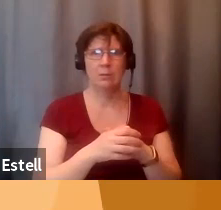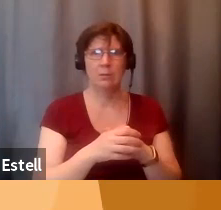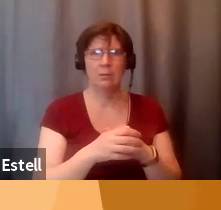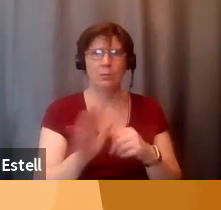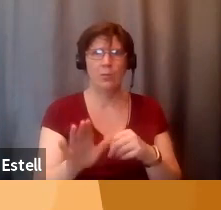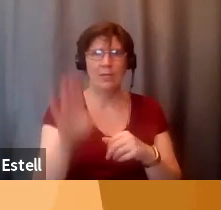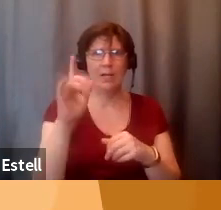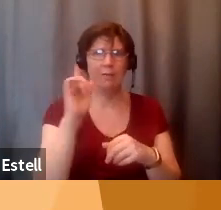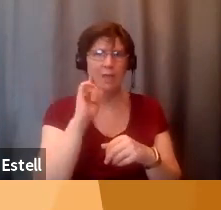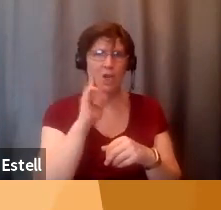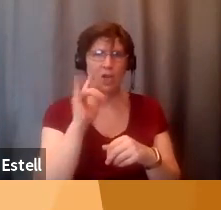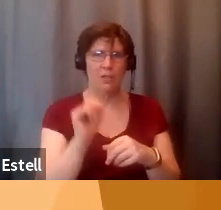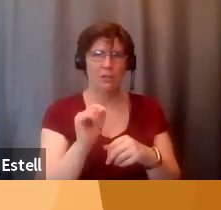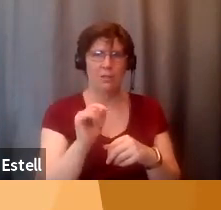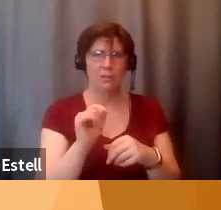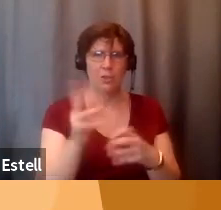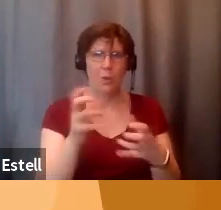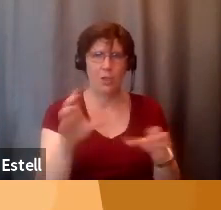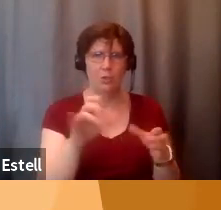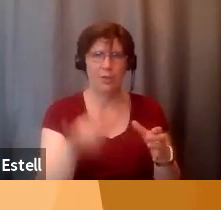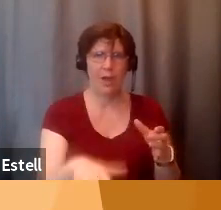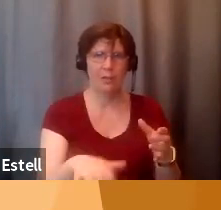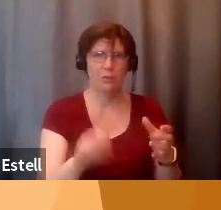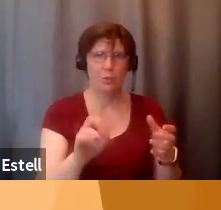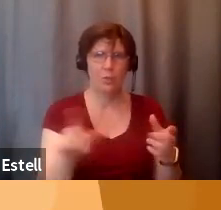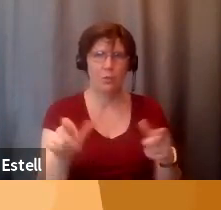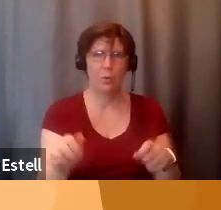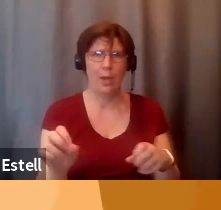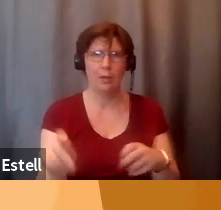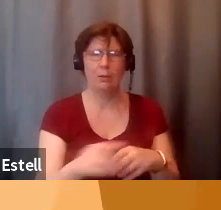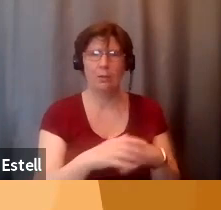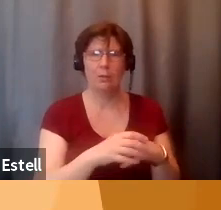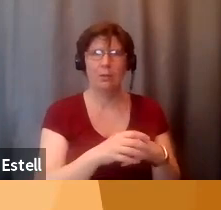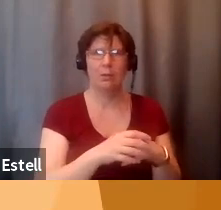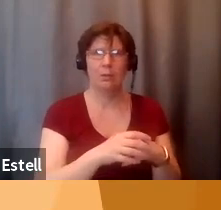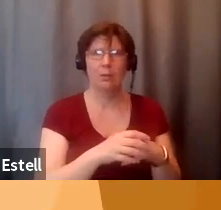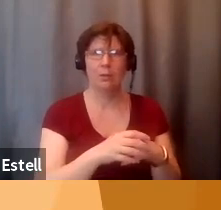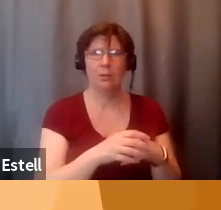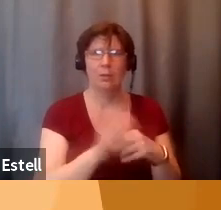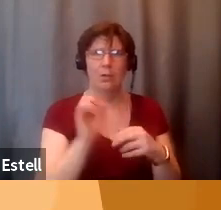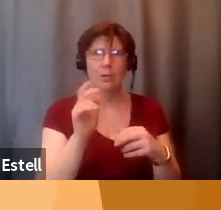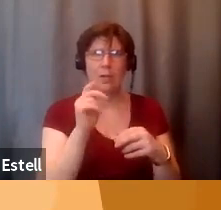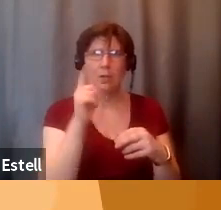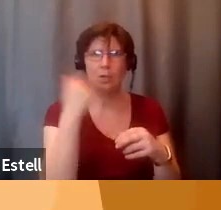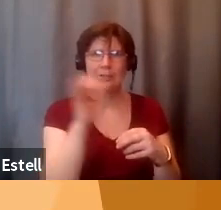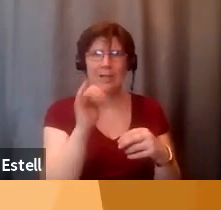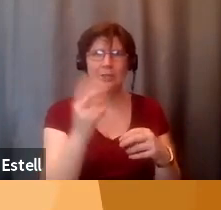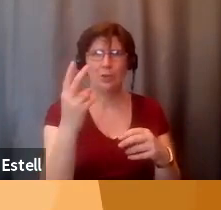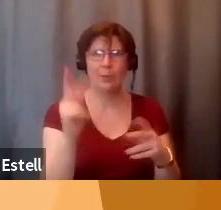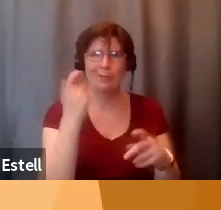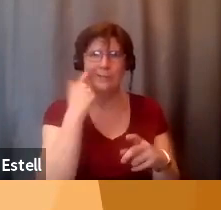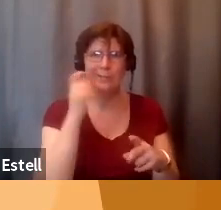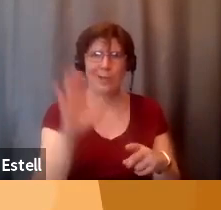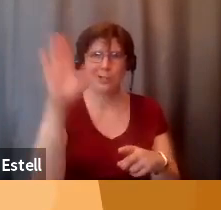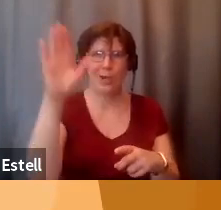if they've heard of the census. Would you want to do that, Nafia, or are you? Okay. Yeah, it looks like two people just raised their